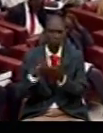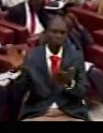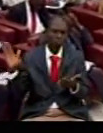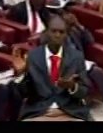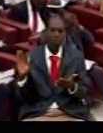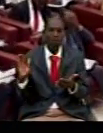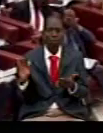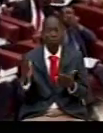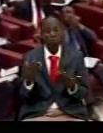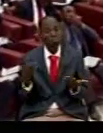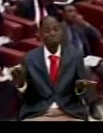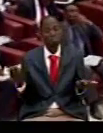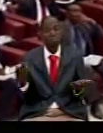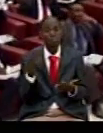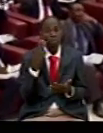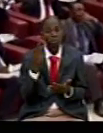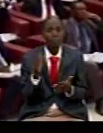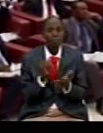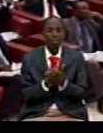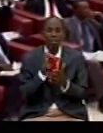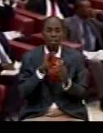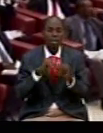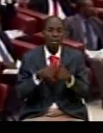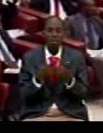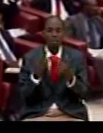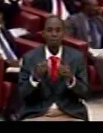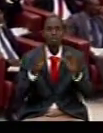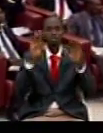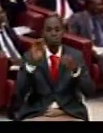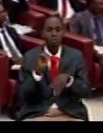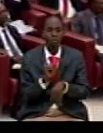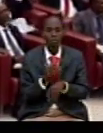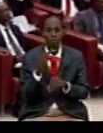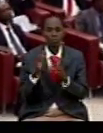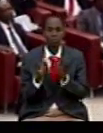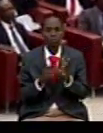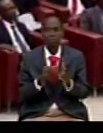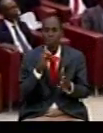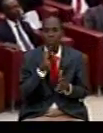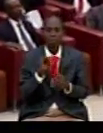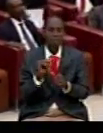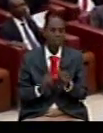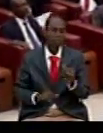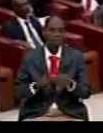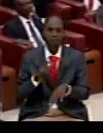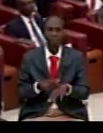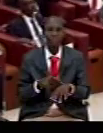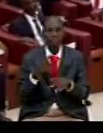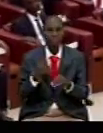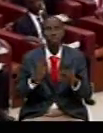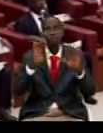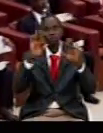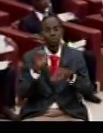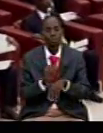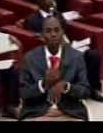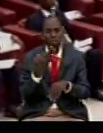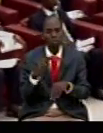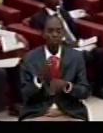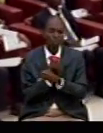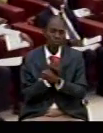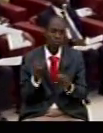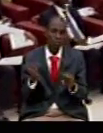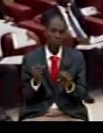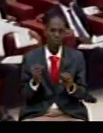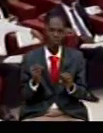life. Well, that's how the miracle of Jesus is every time. A miracle of salvation,